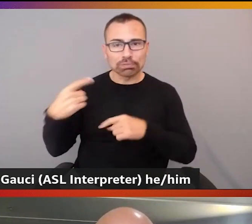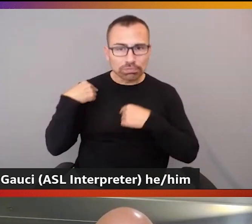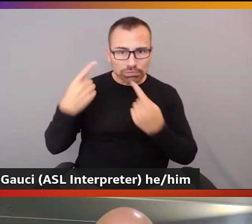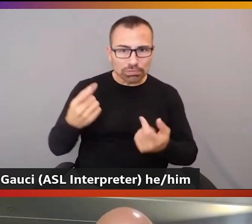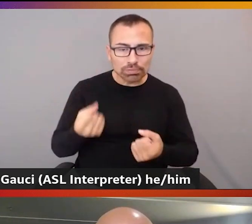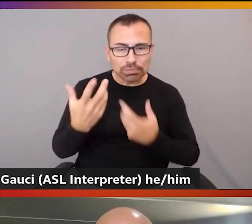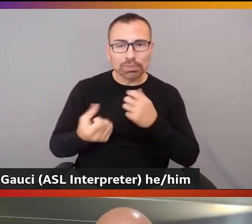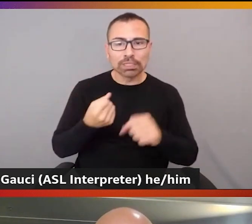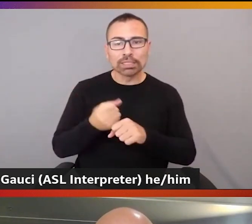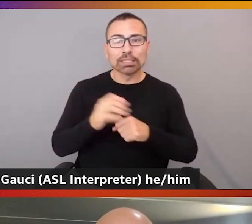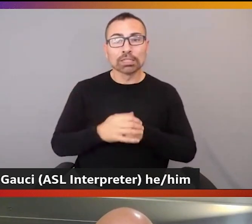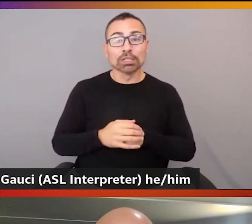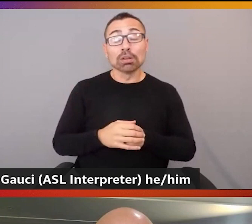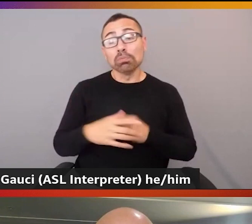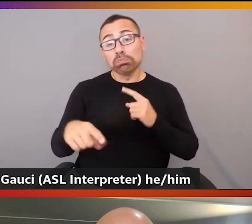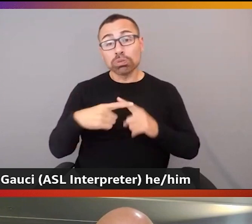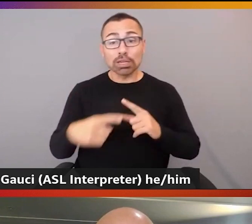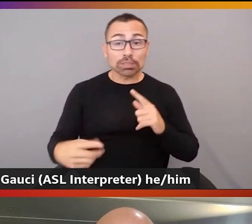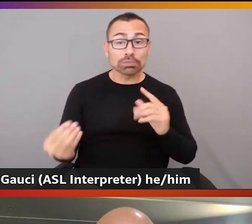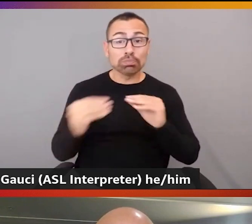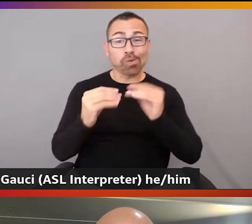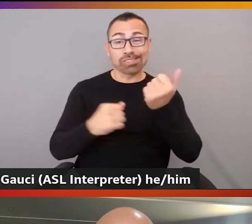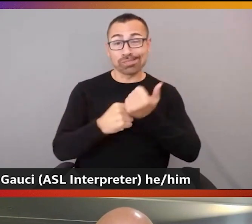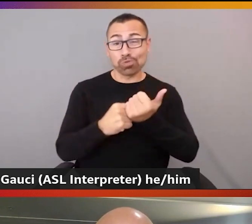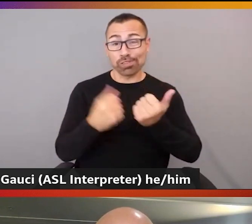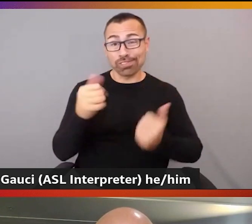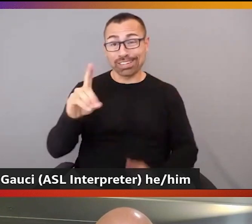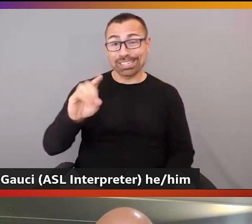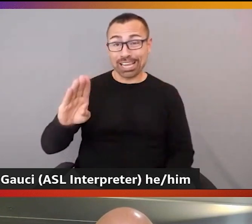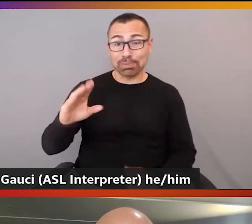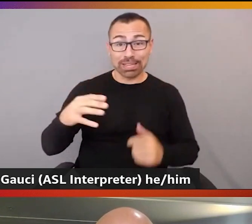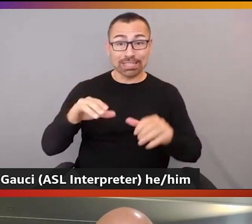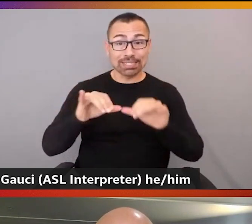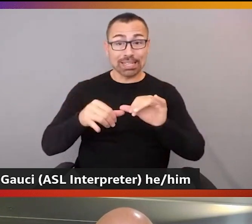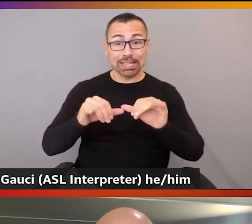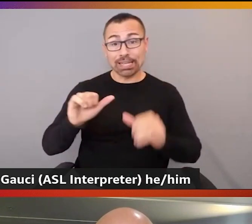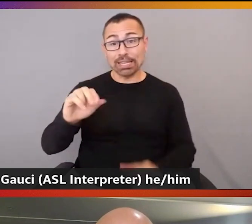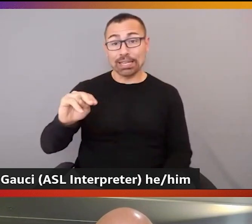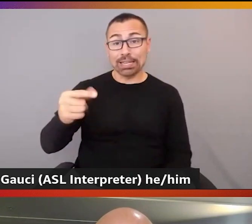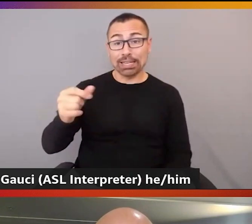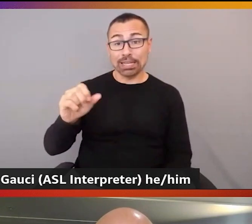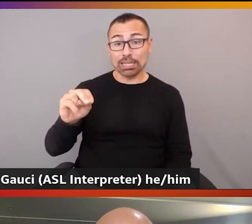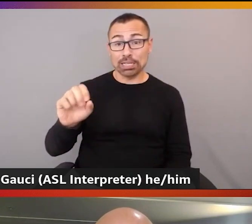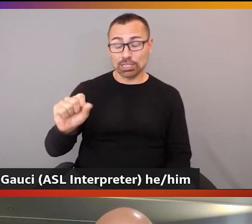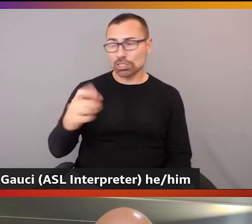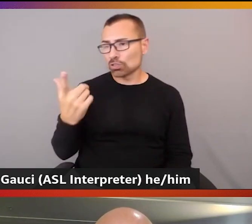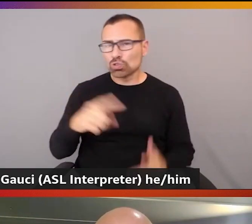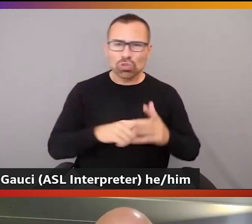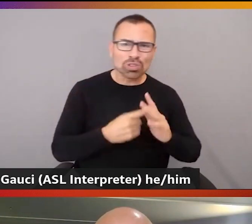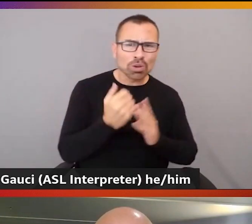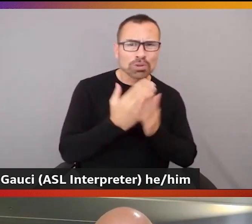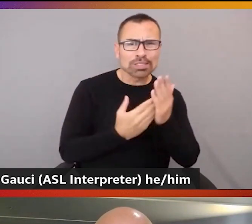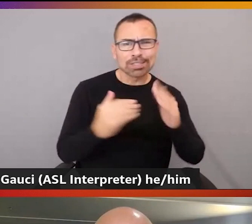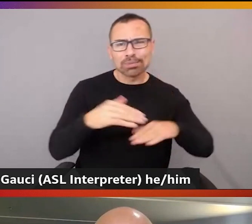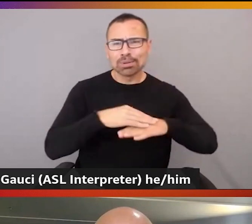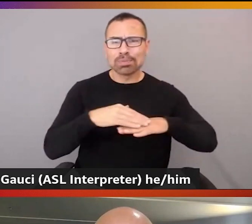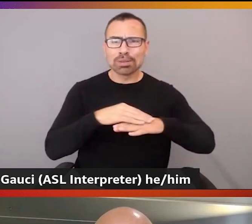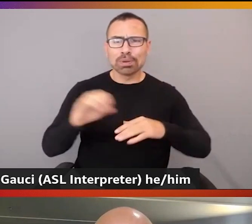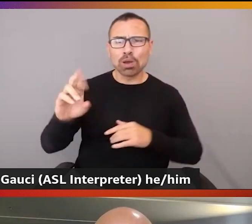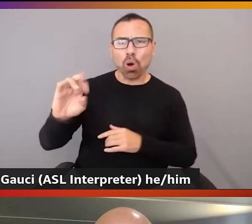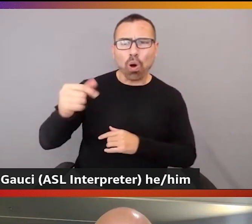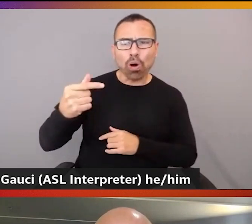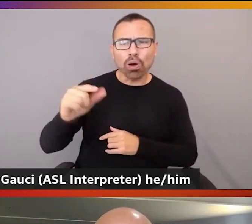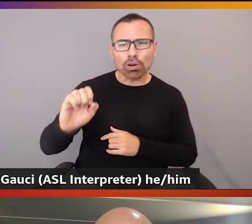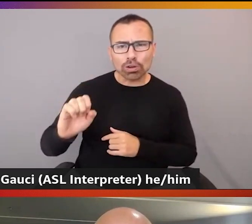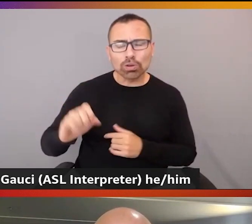been adding support for more database engines. You can start with some of the core basics that everyone knows about. Your Oracles and SQL servers, but